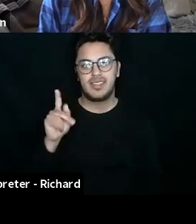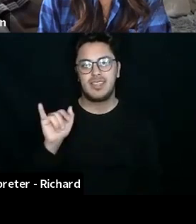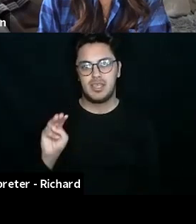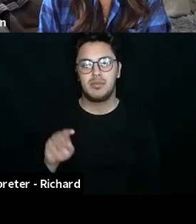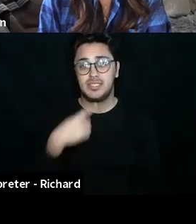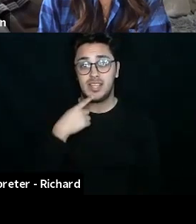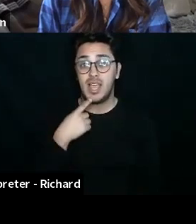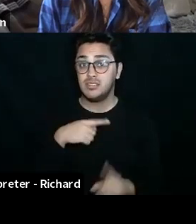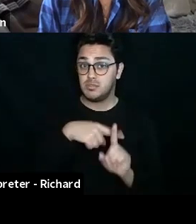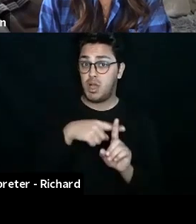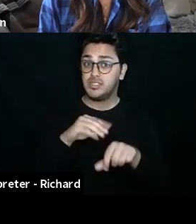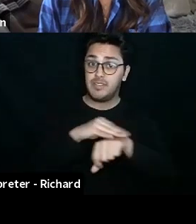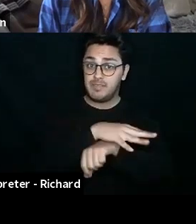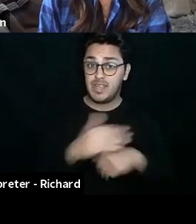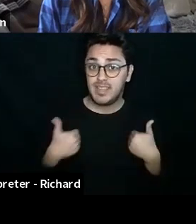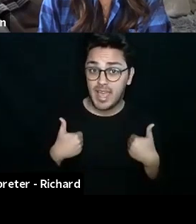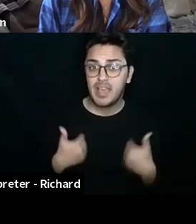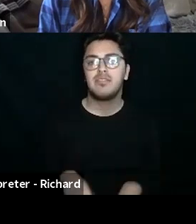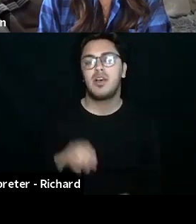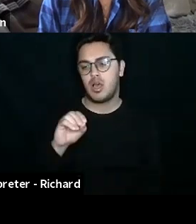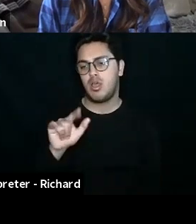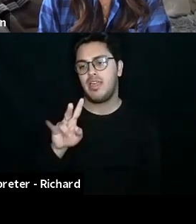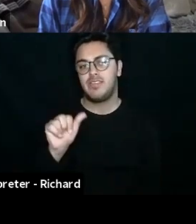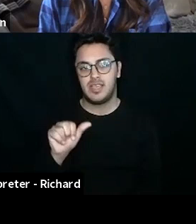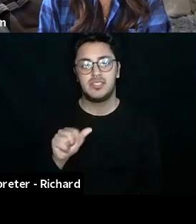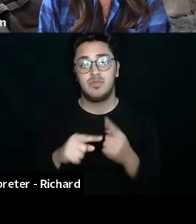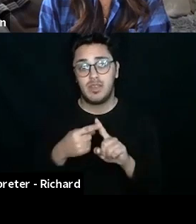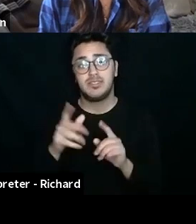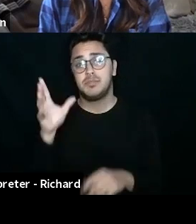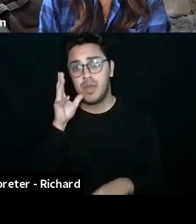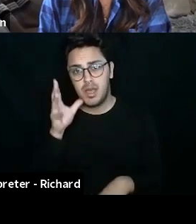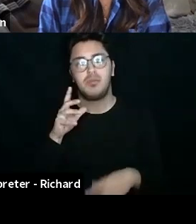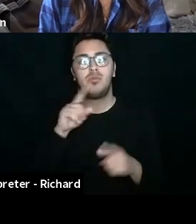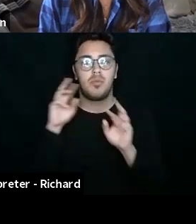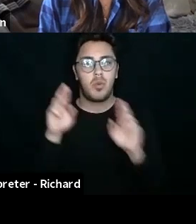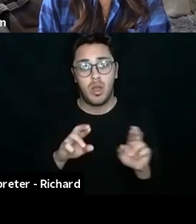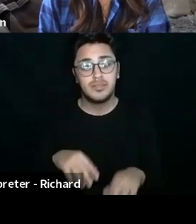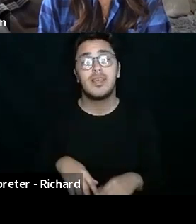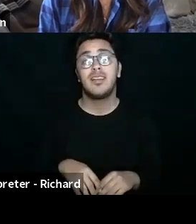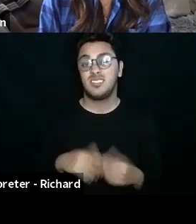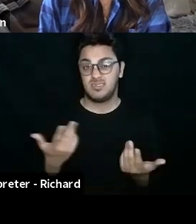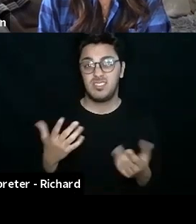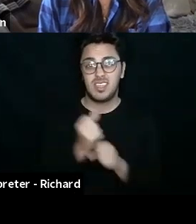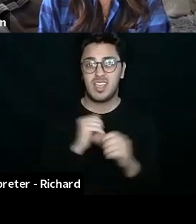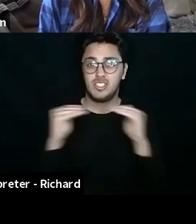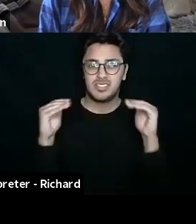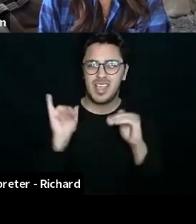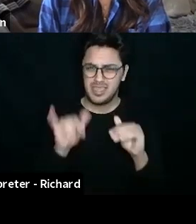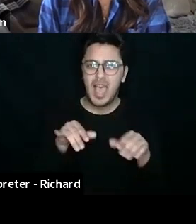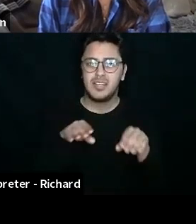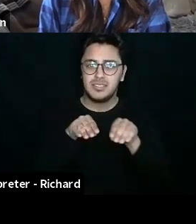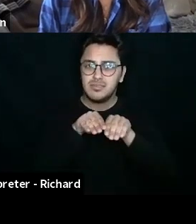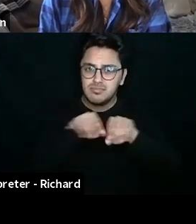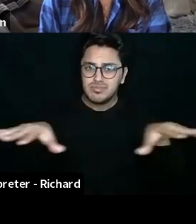reports and Olivia's friend's mom reports and she gets justice, that too is contagious. That